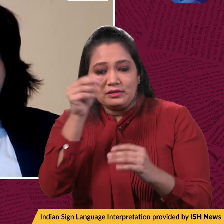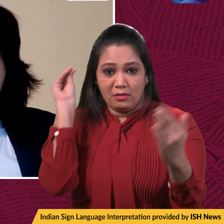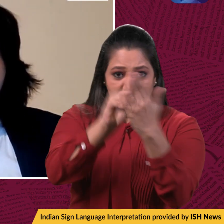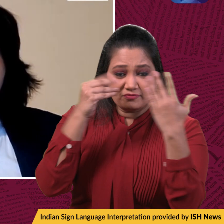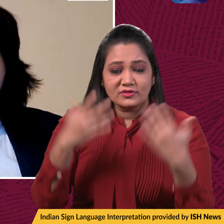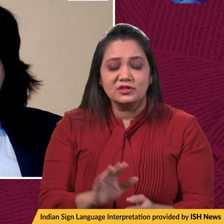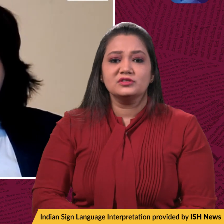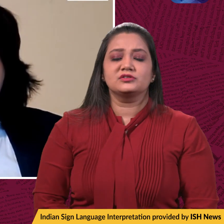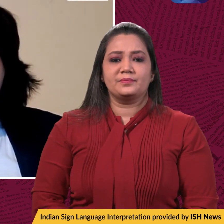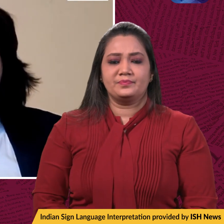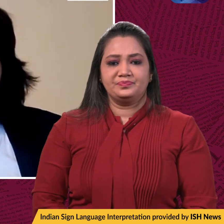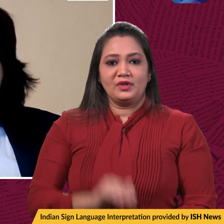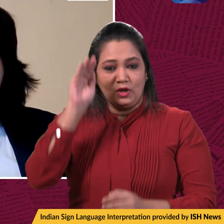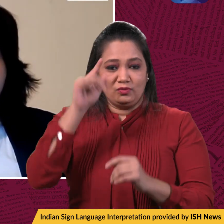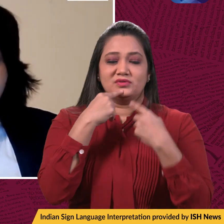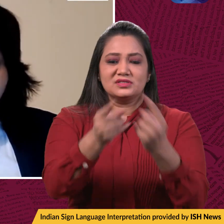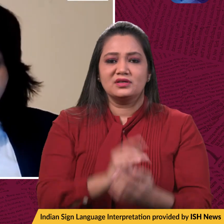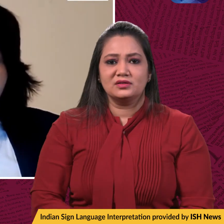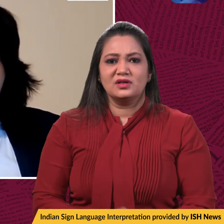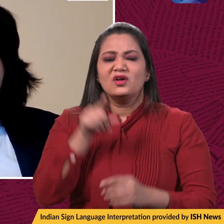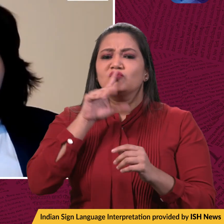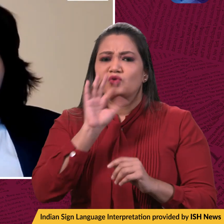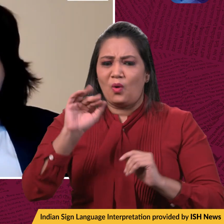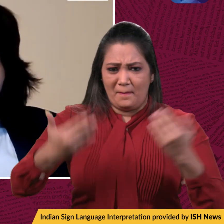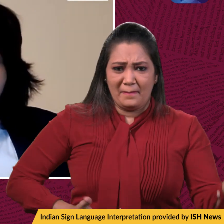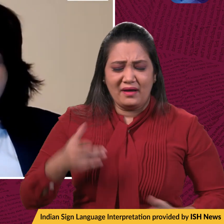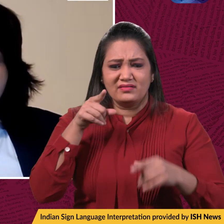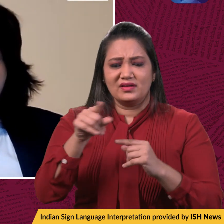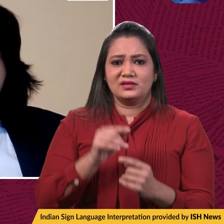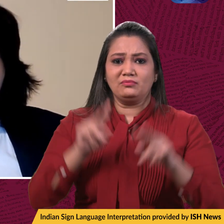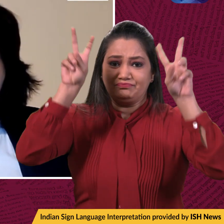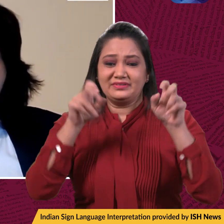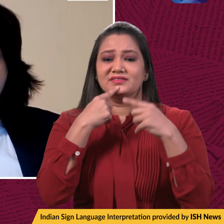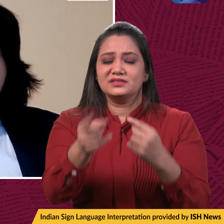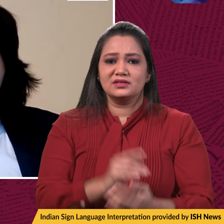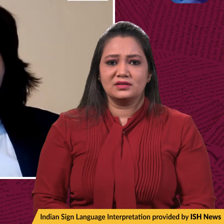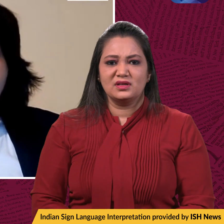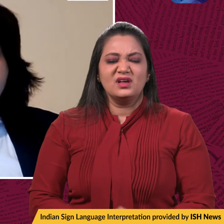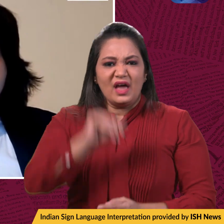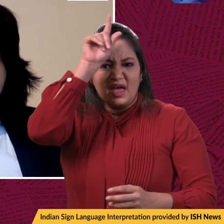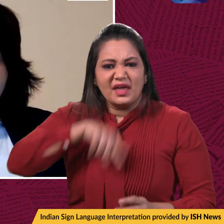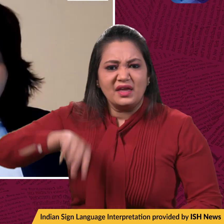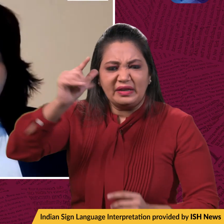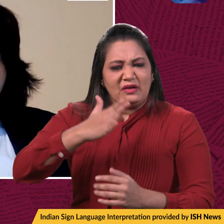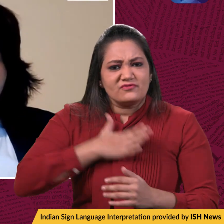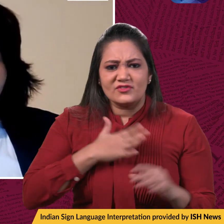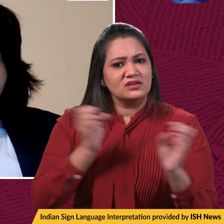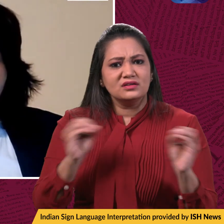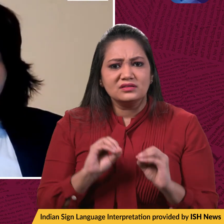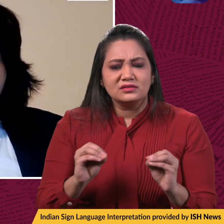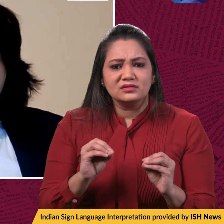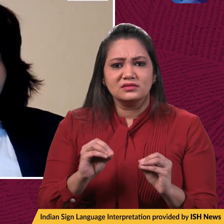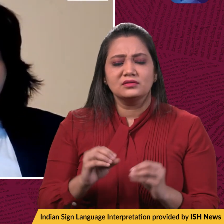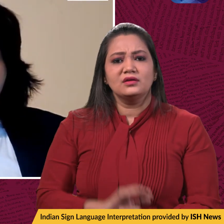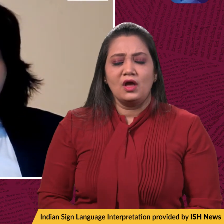Sunday. Now, according to the Times of India, her action was termed as, and I'm quoting, disloyalty towards the nation by